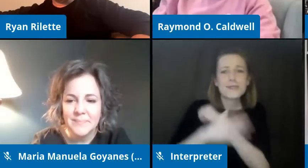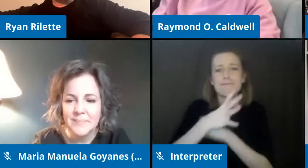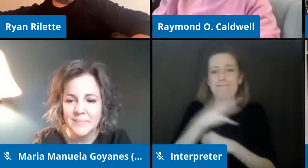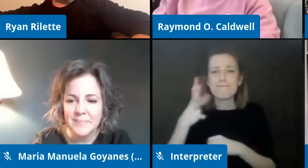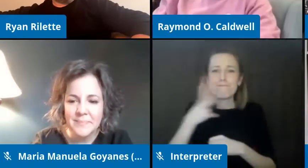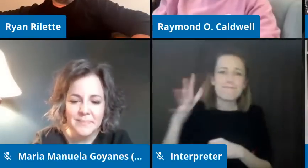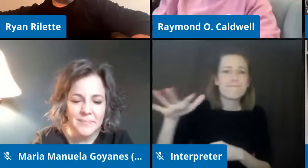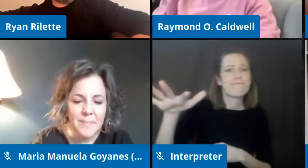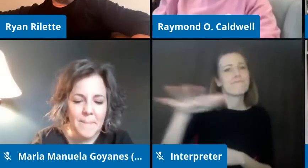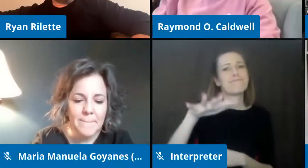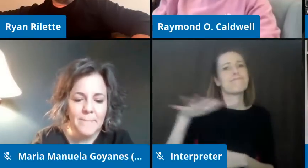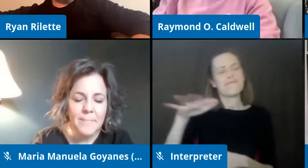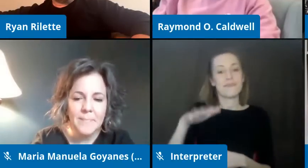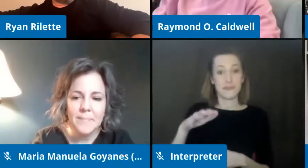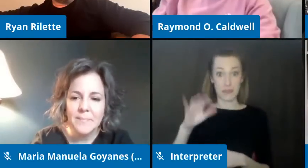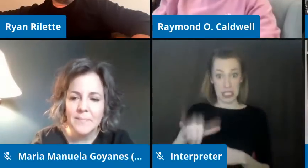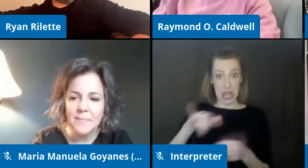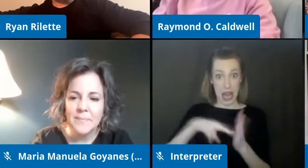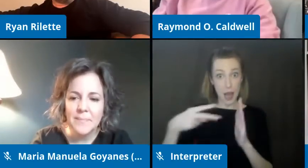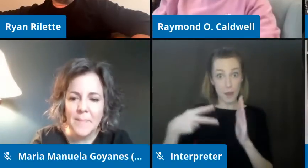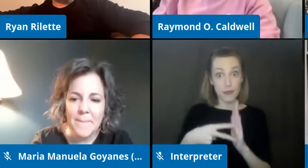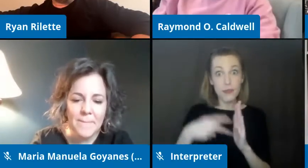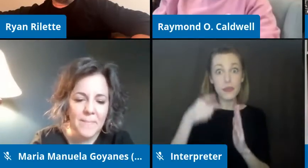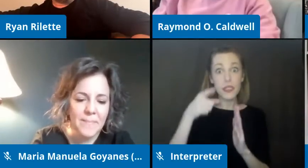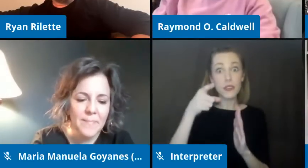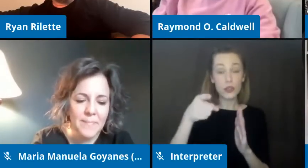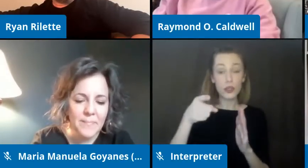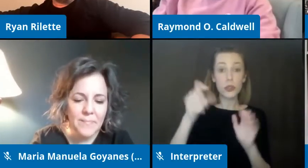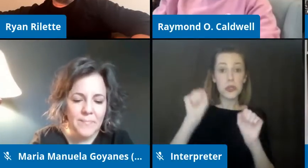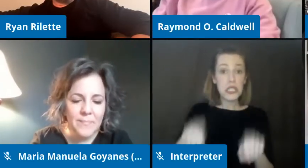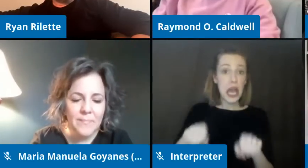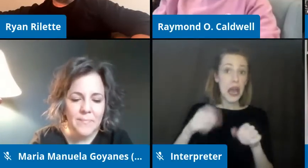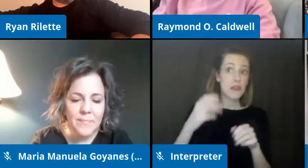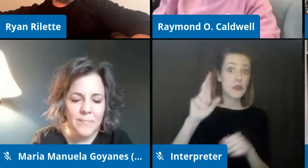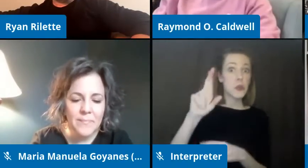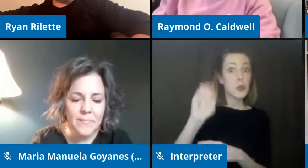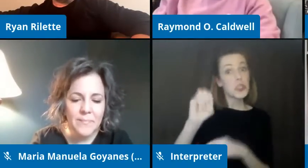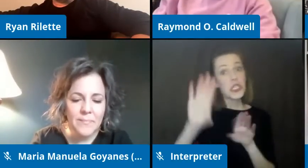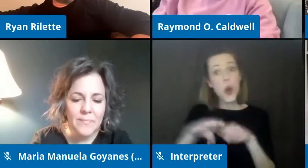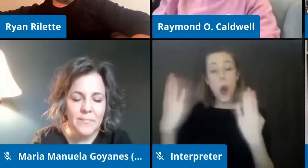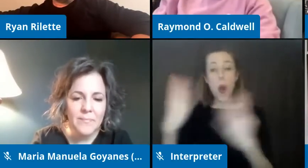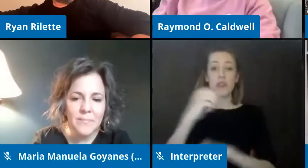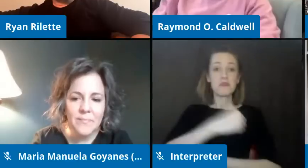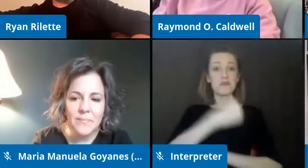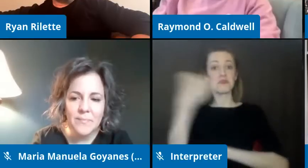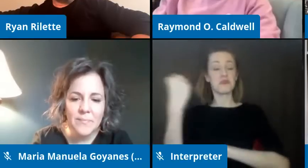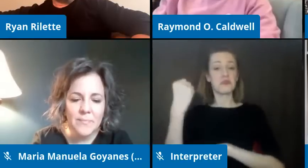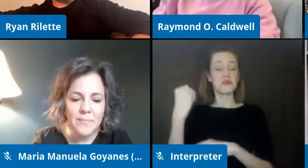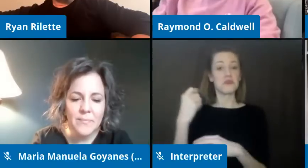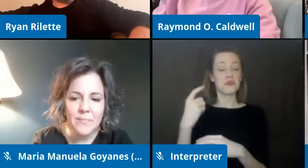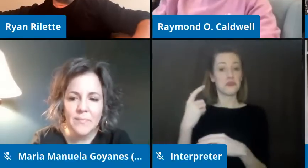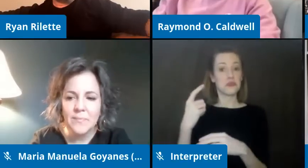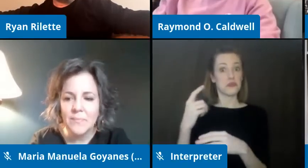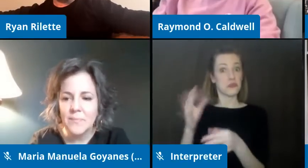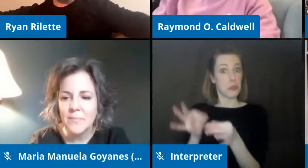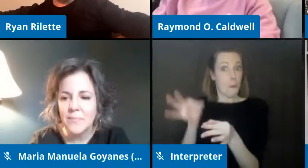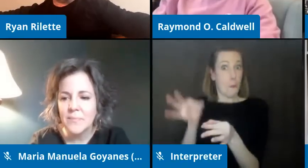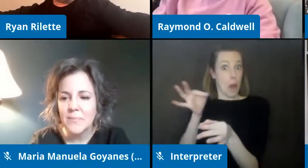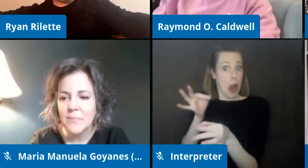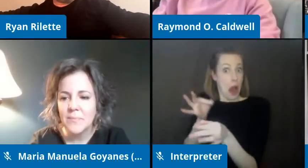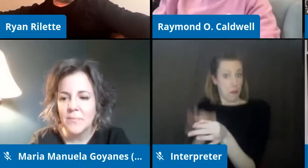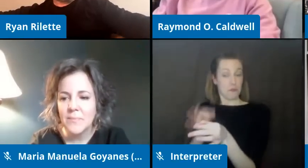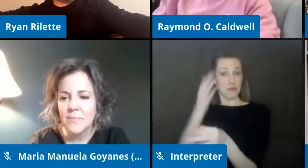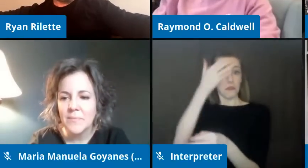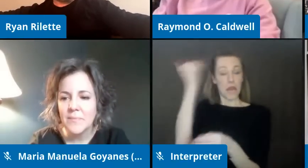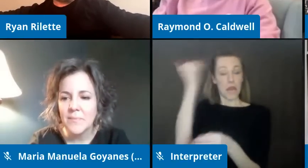reopen because maybe it's a little bit, there's more open space. People might not feel quite as confined.